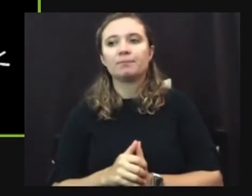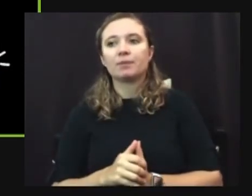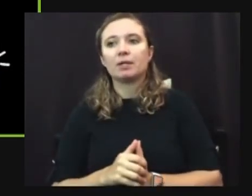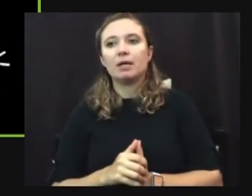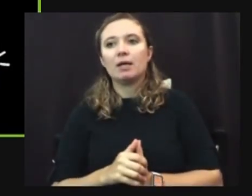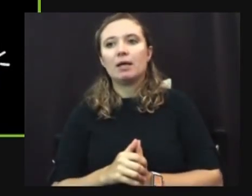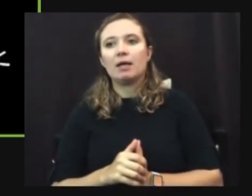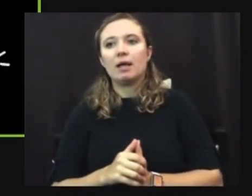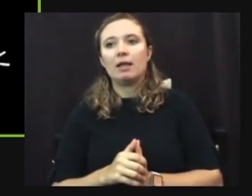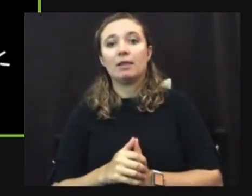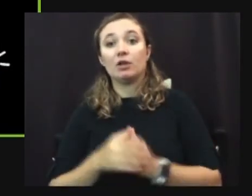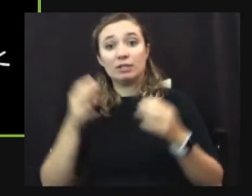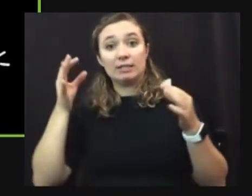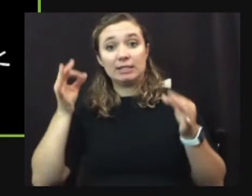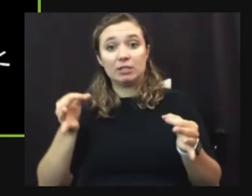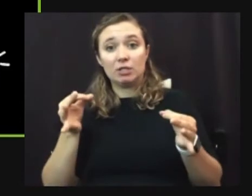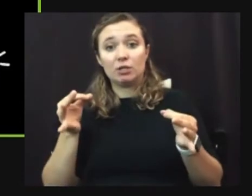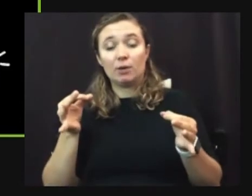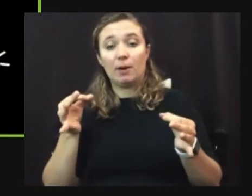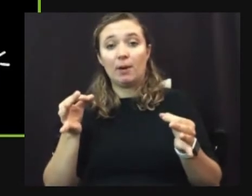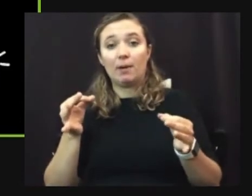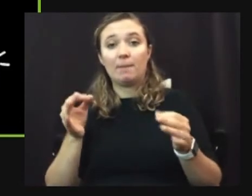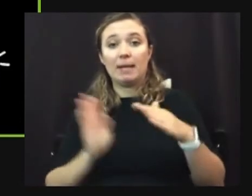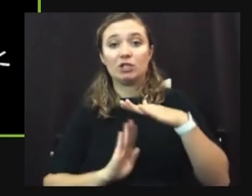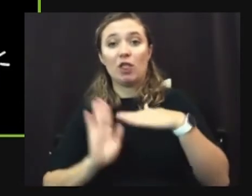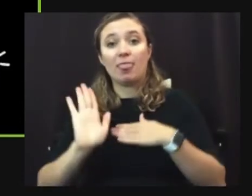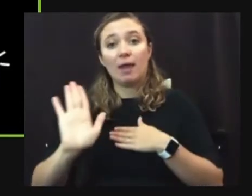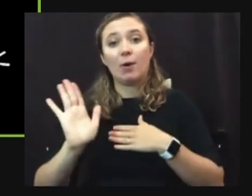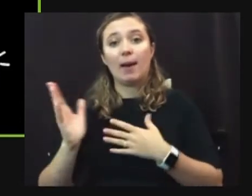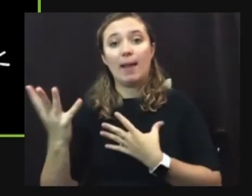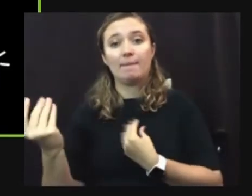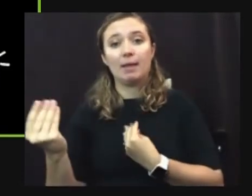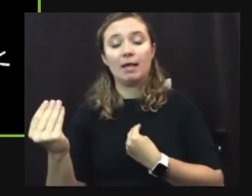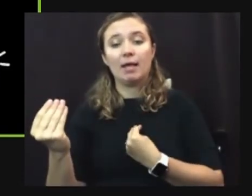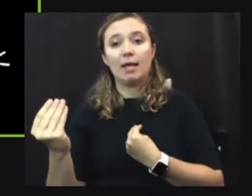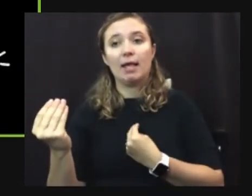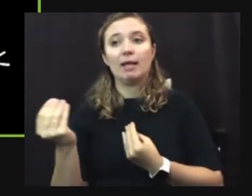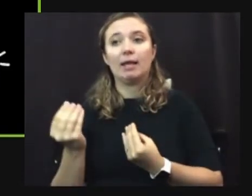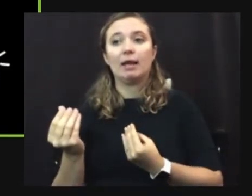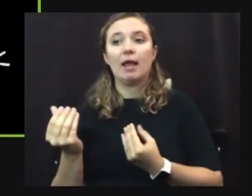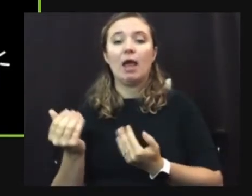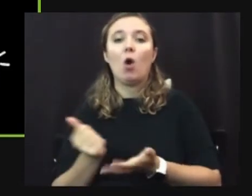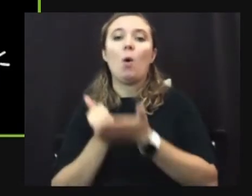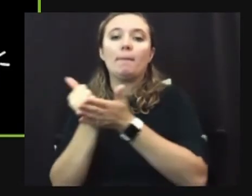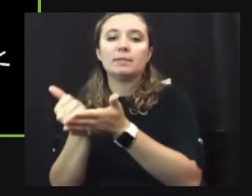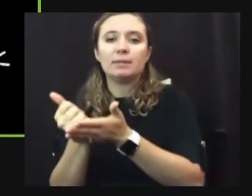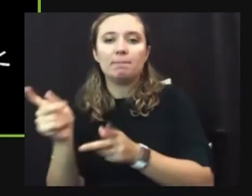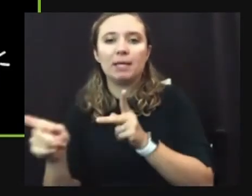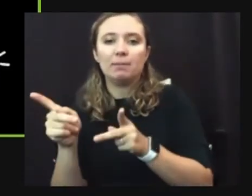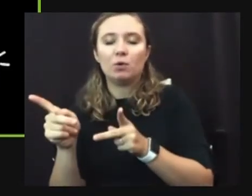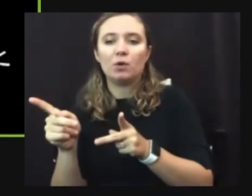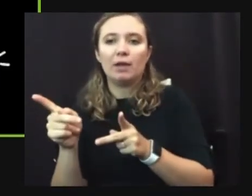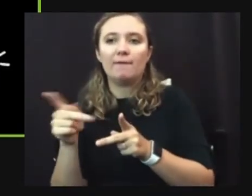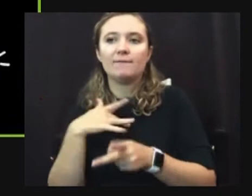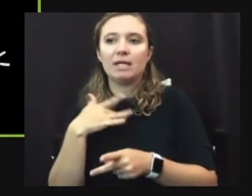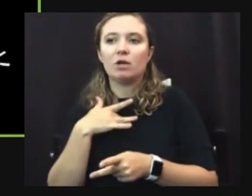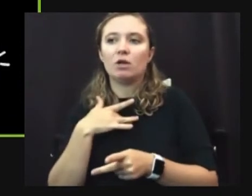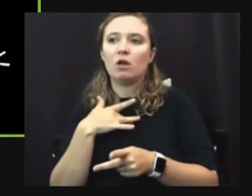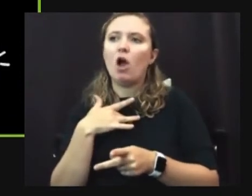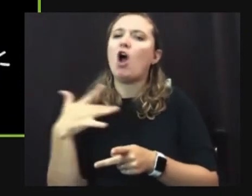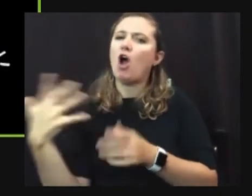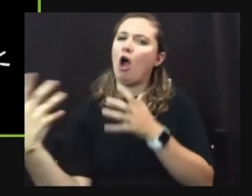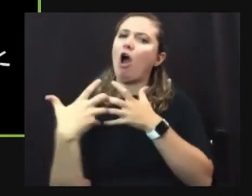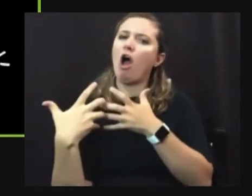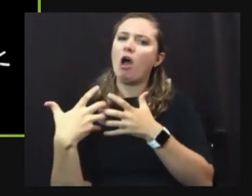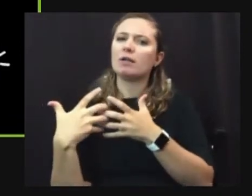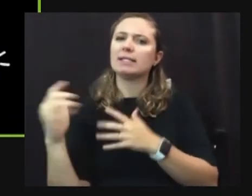their empathy advantages the people most like them, that they most identify with based on their